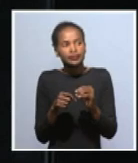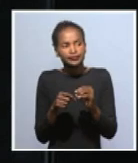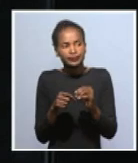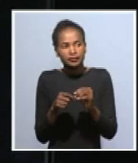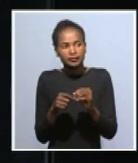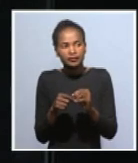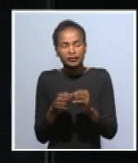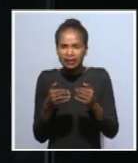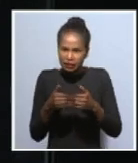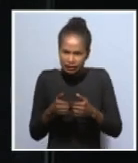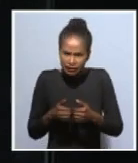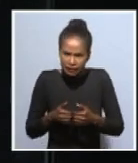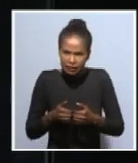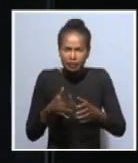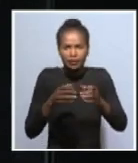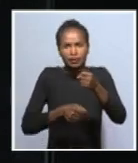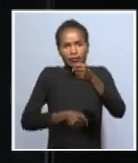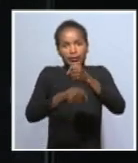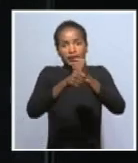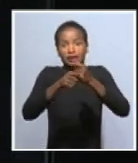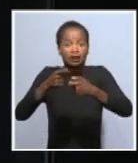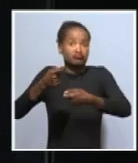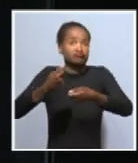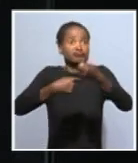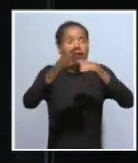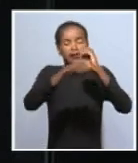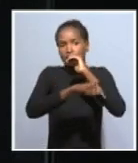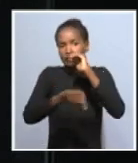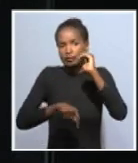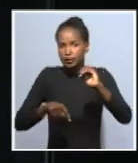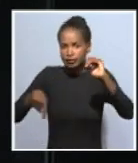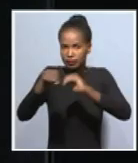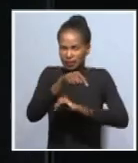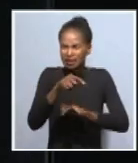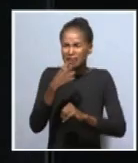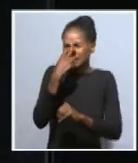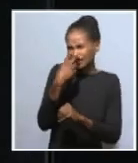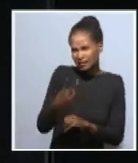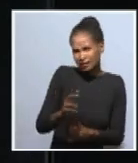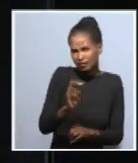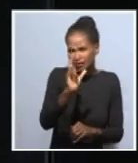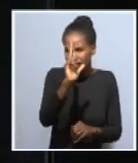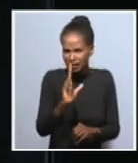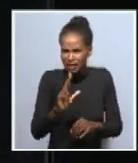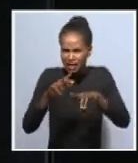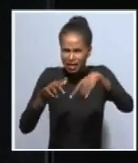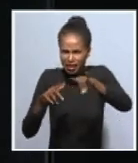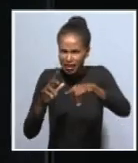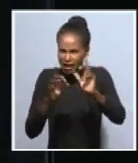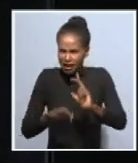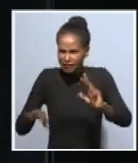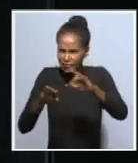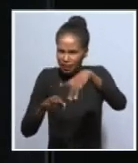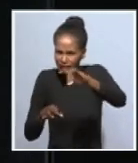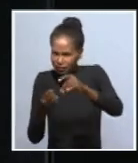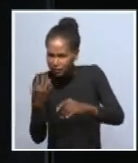the lifeline of the industry. But I mean the stock that we talk about when we are talking about